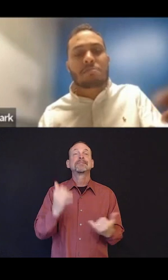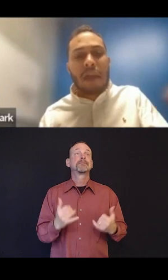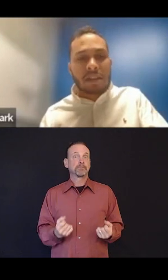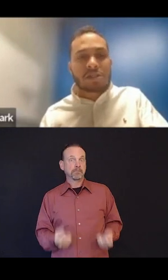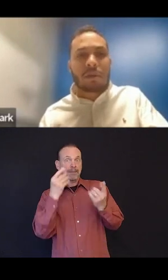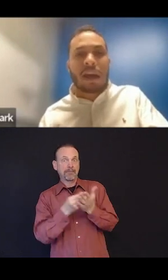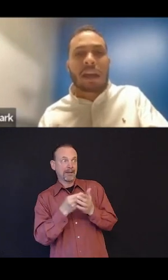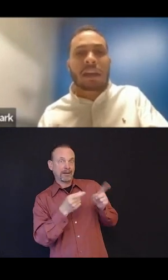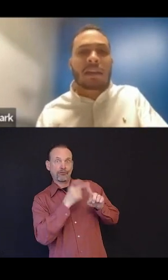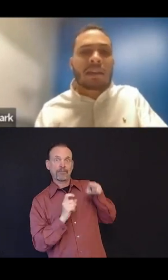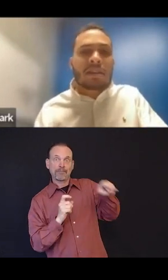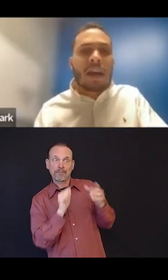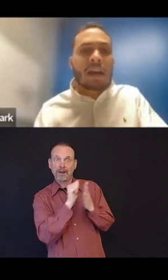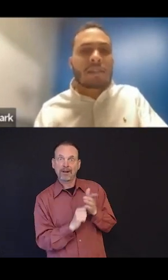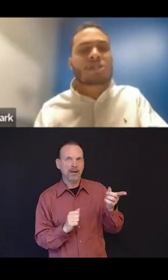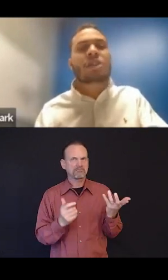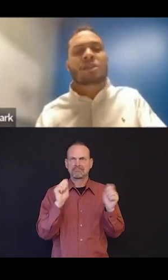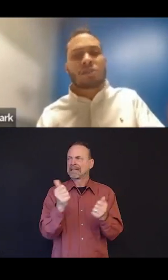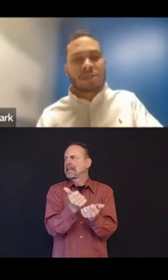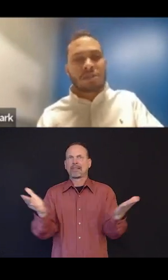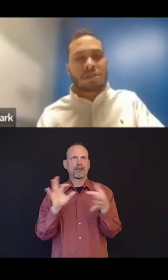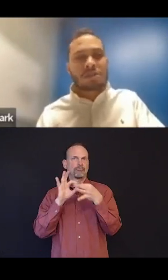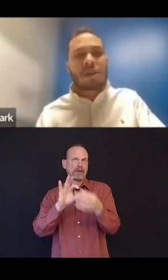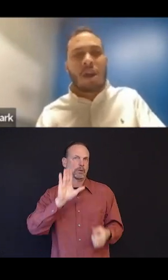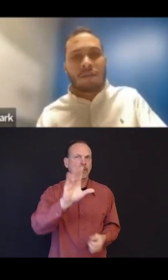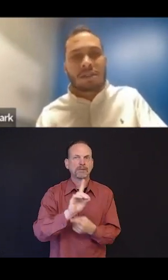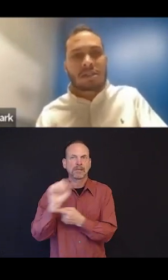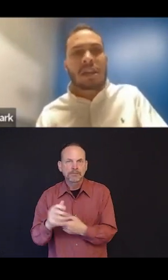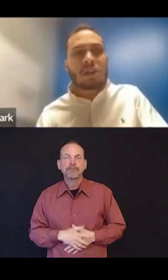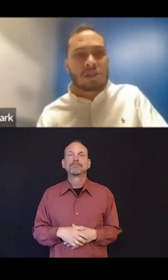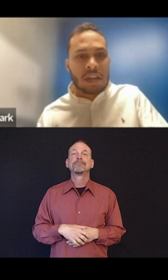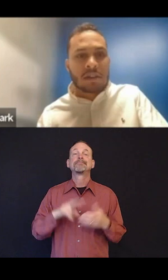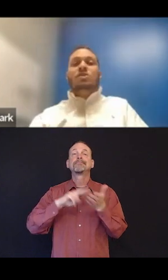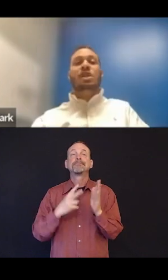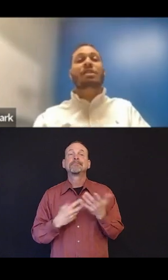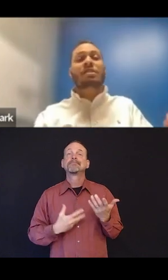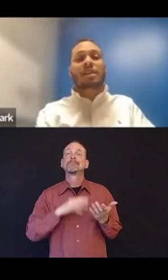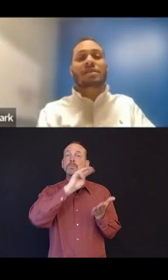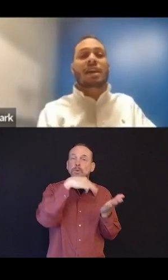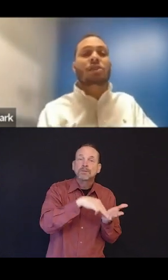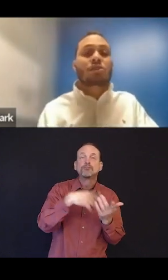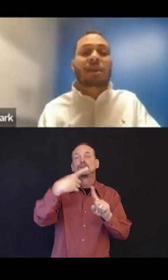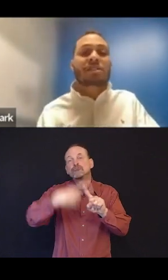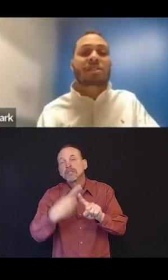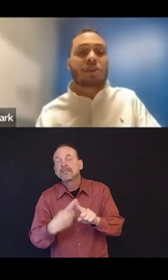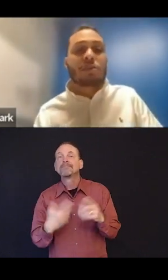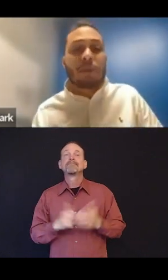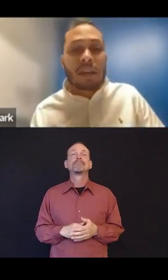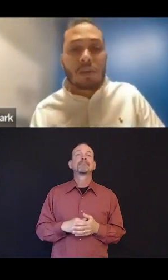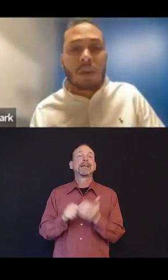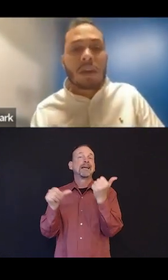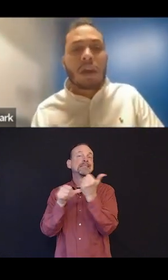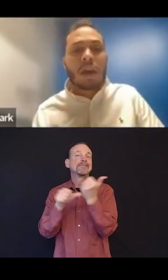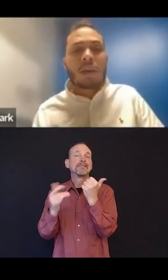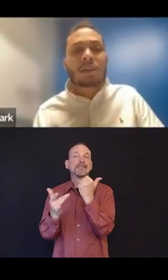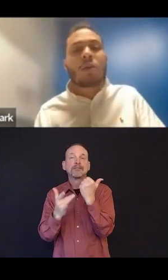option is managed by the state treasurer's office in your state. Some of the things that you can spend your